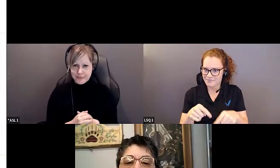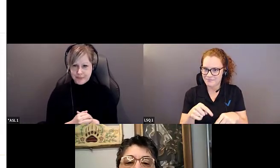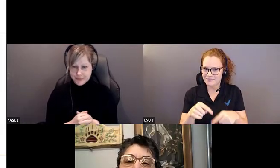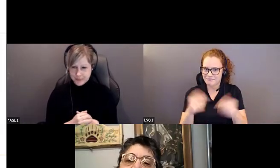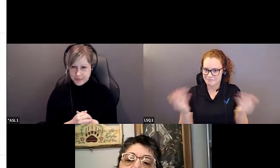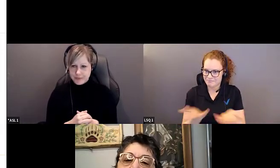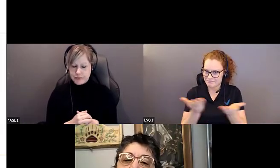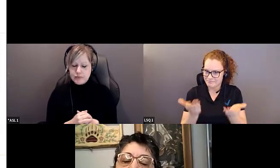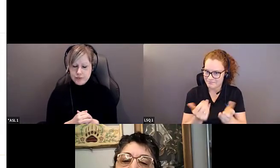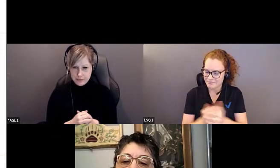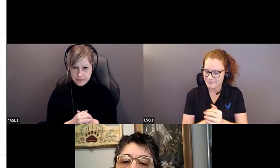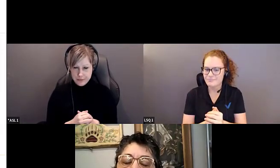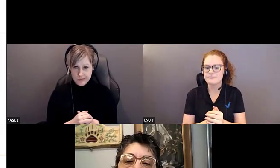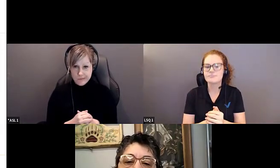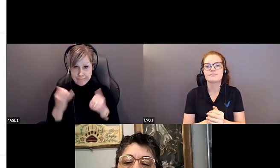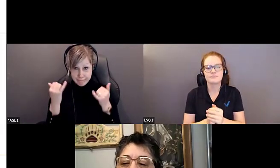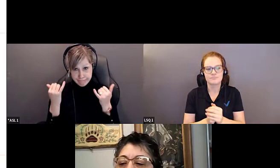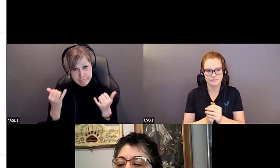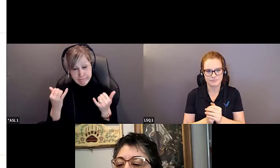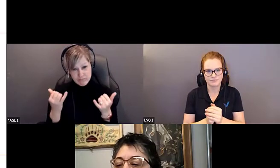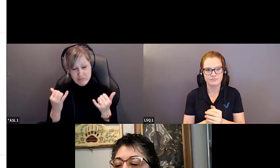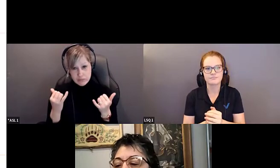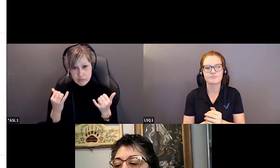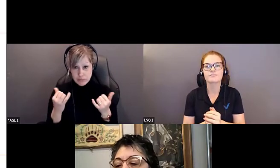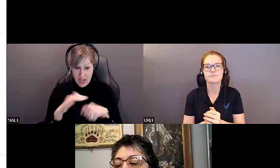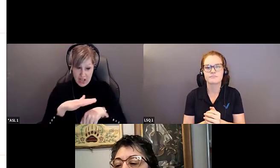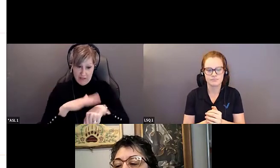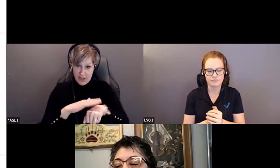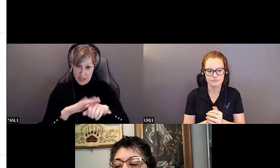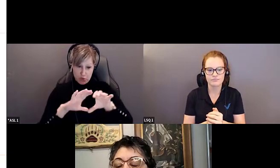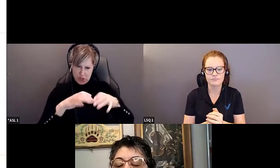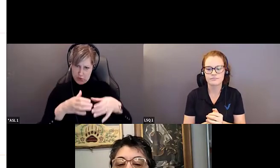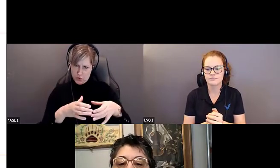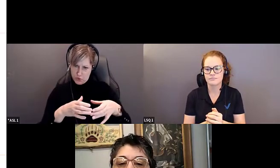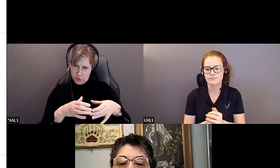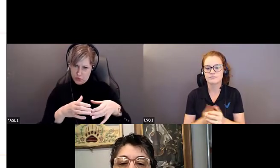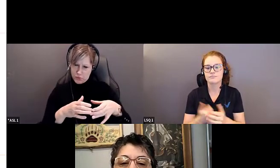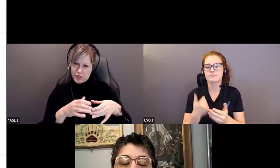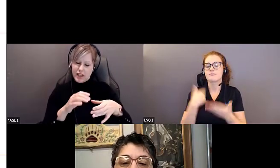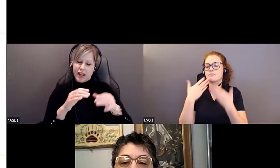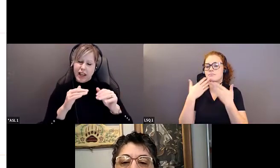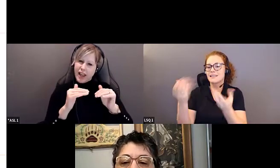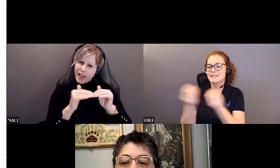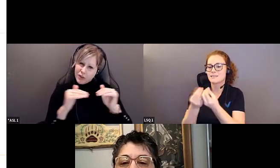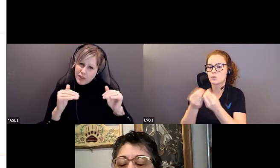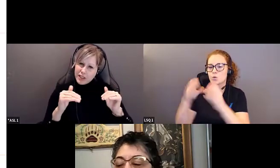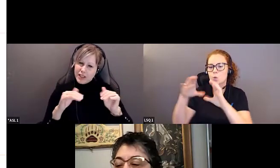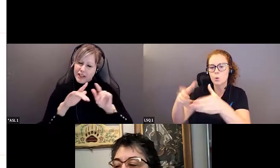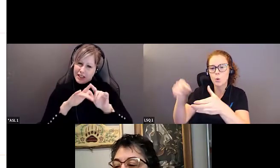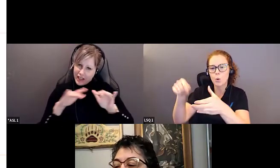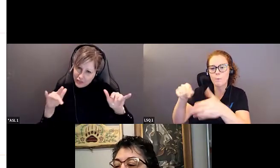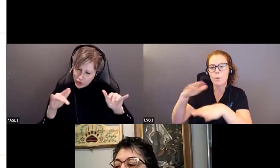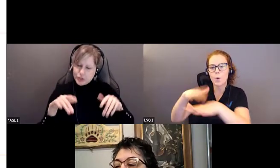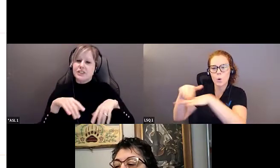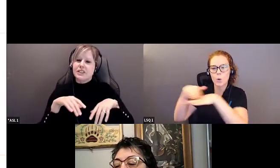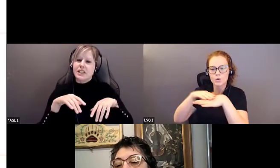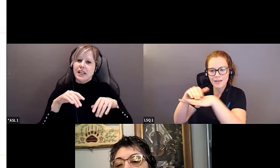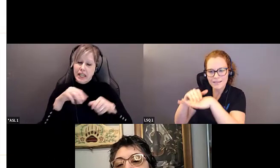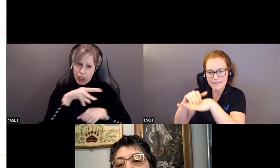wanted to just acknowledge the advisory group, the Equity, Diversity, Inclusion Virtual Learning